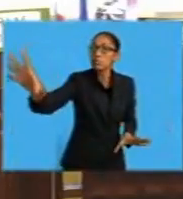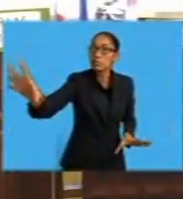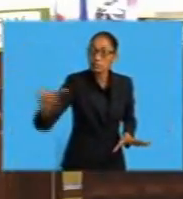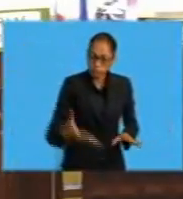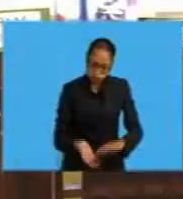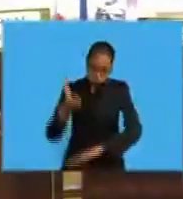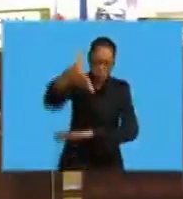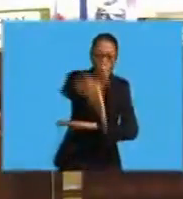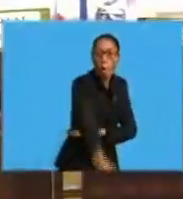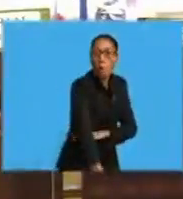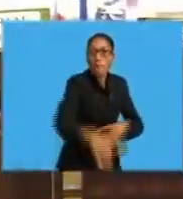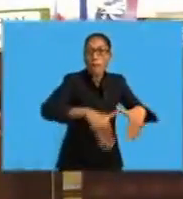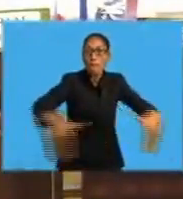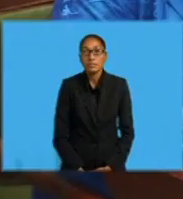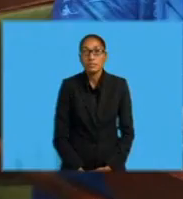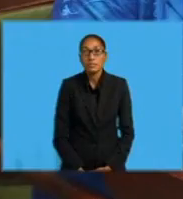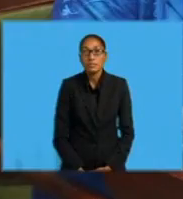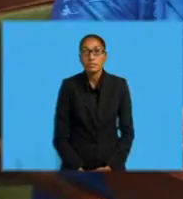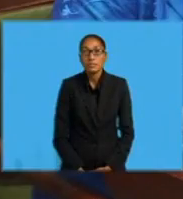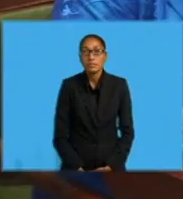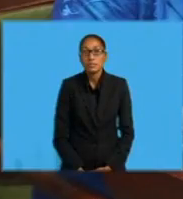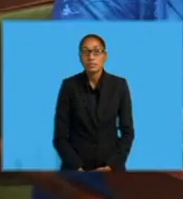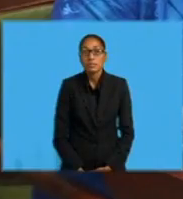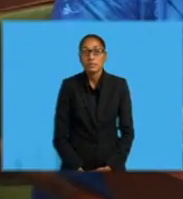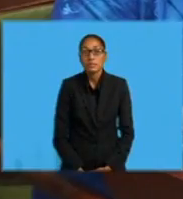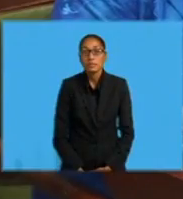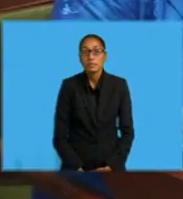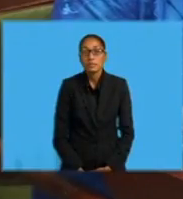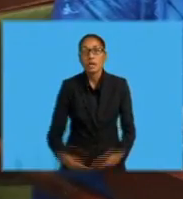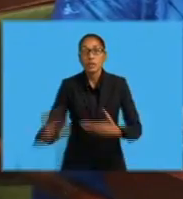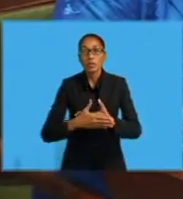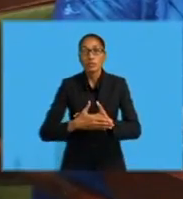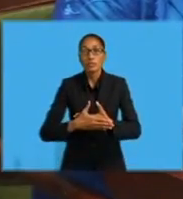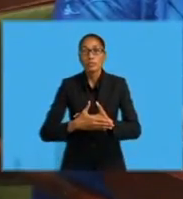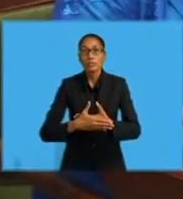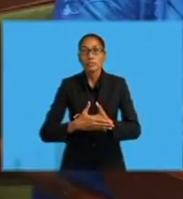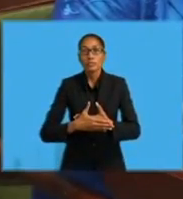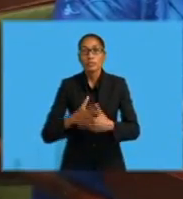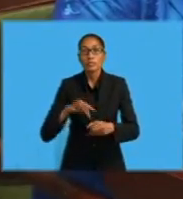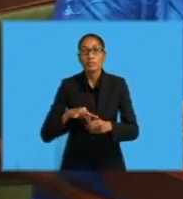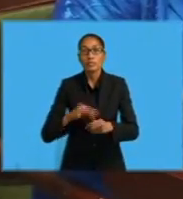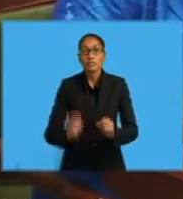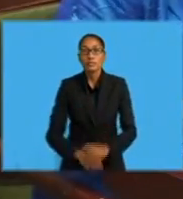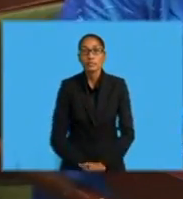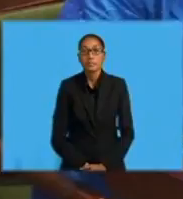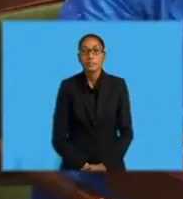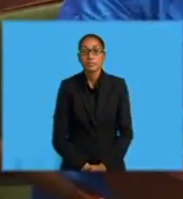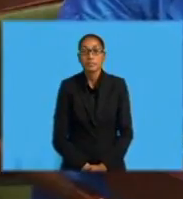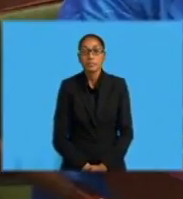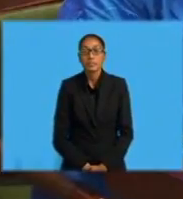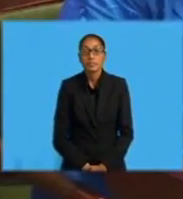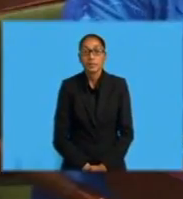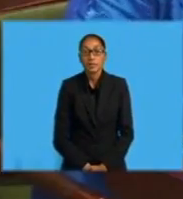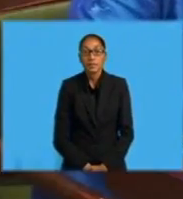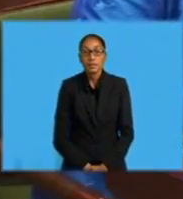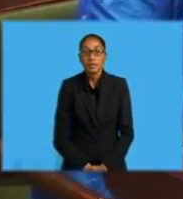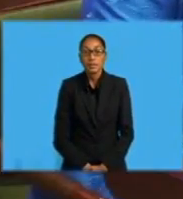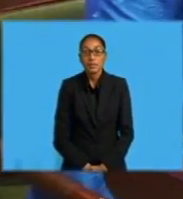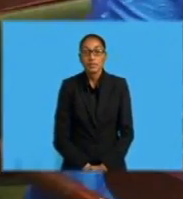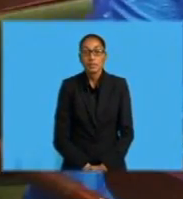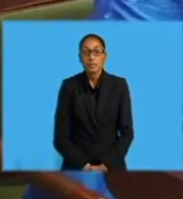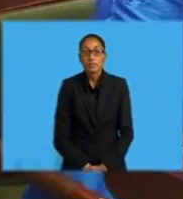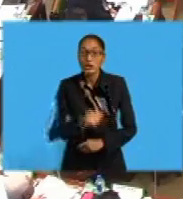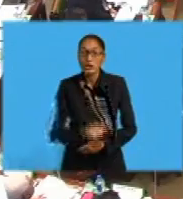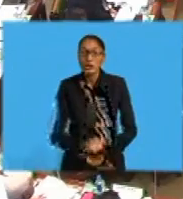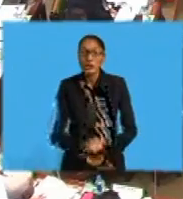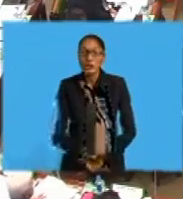Singh raised similar sentiments that the $1 million should be directed to other initiatives and a chance given to local media. The